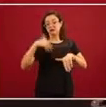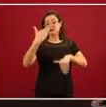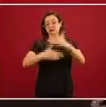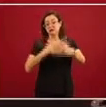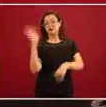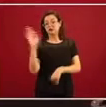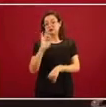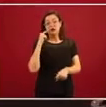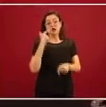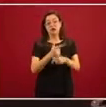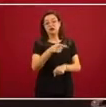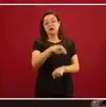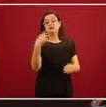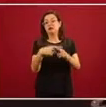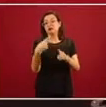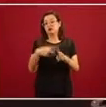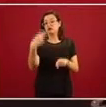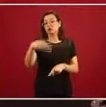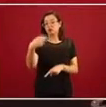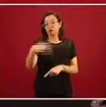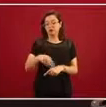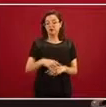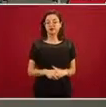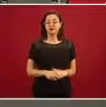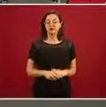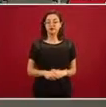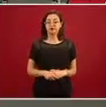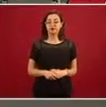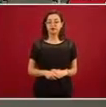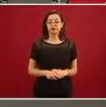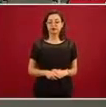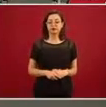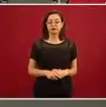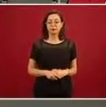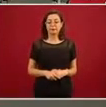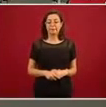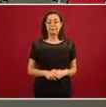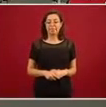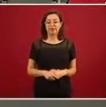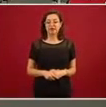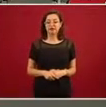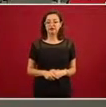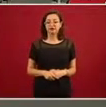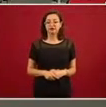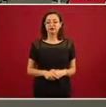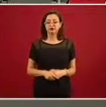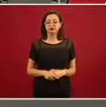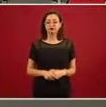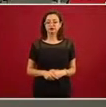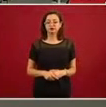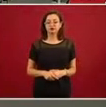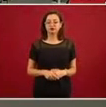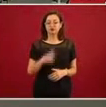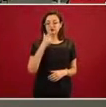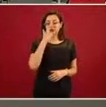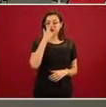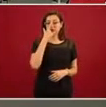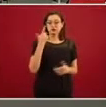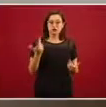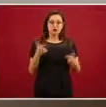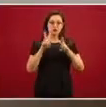unidentified will not be cremated, because they could be there could be someone out there looking for